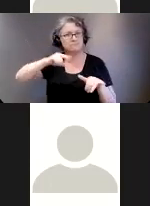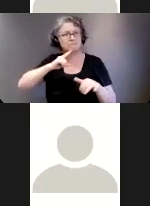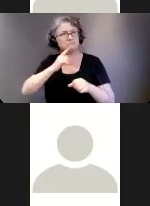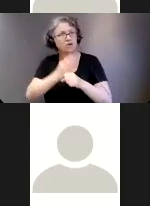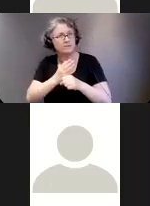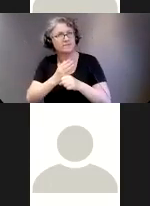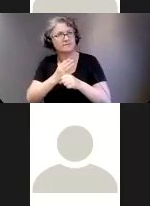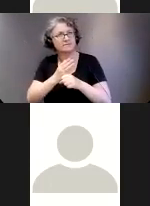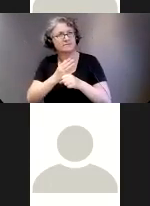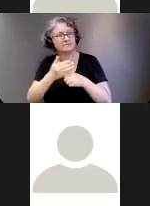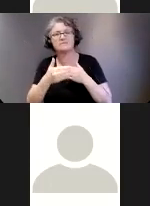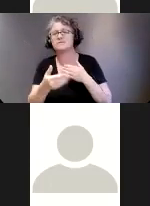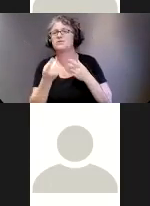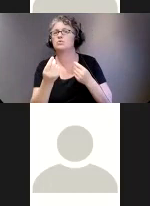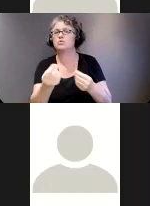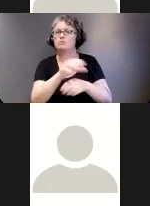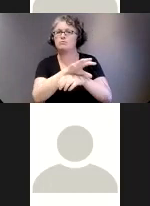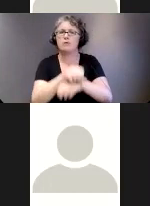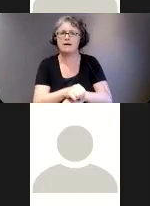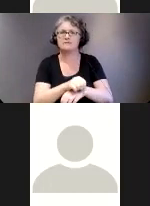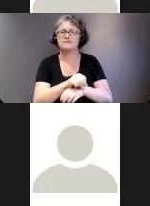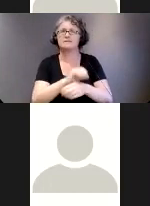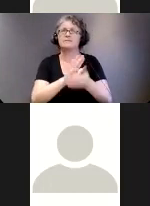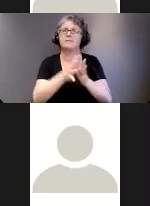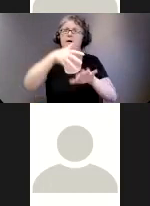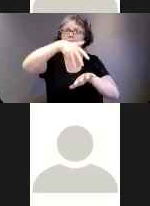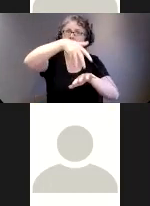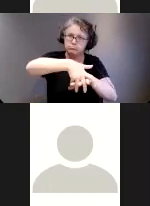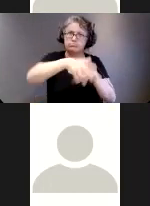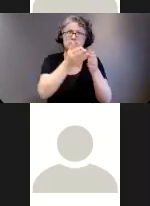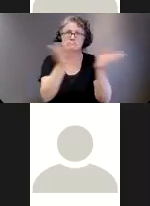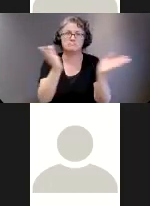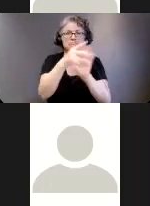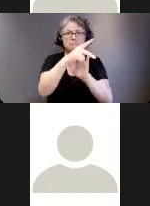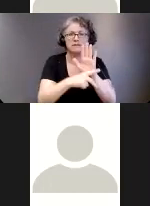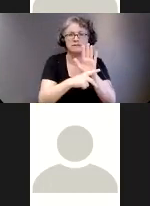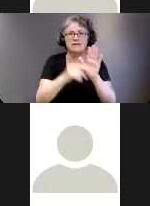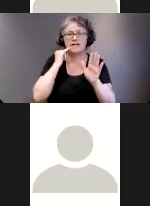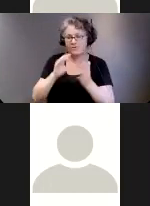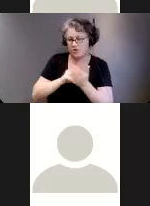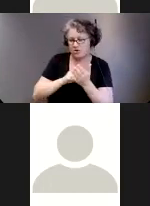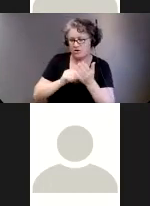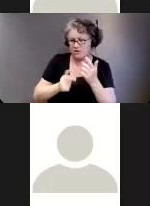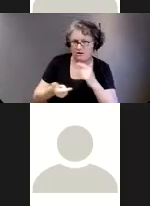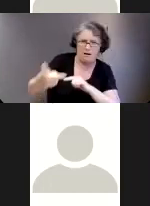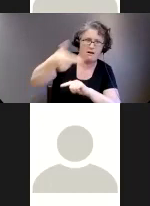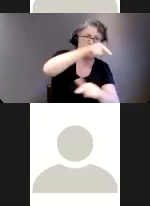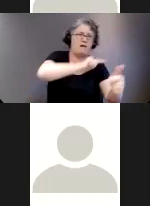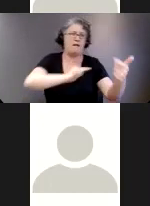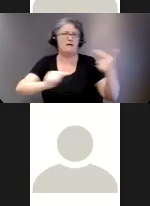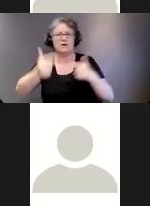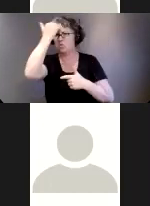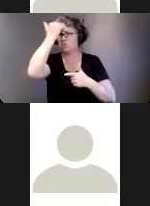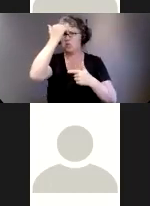practices become embedded practices when that knowledge sharing and learning trickles up and down and across